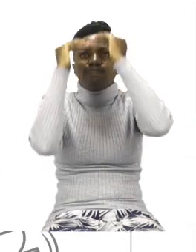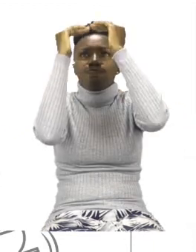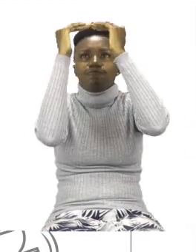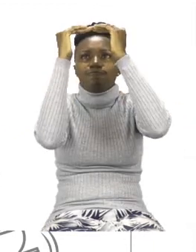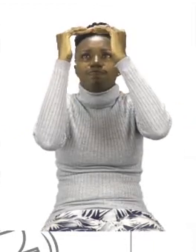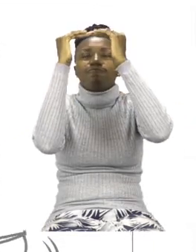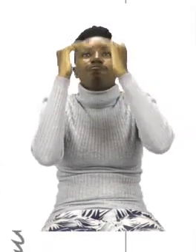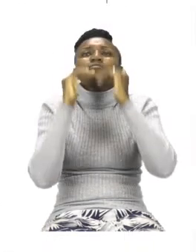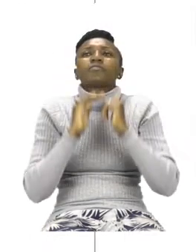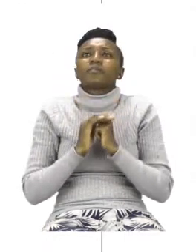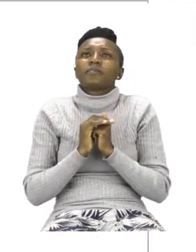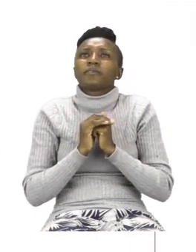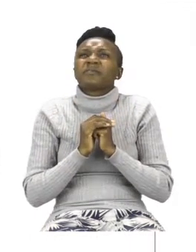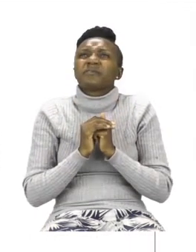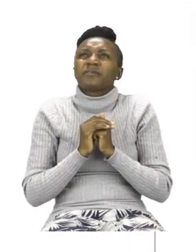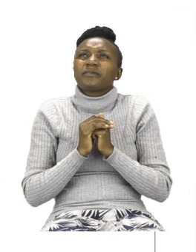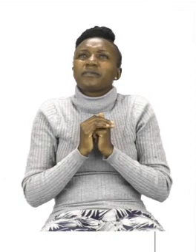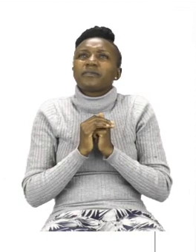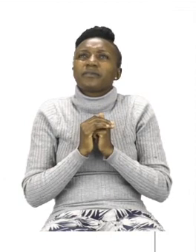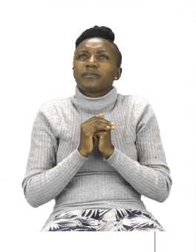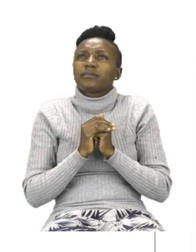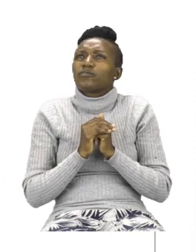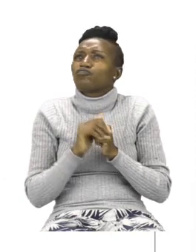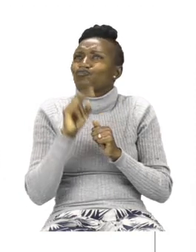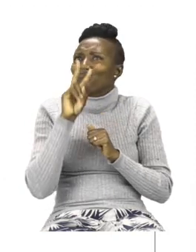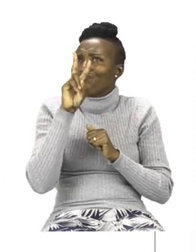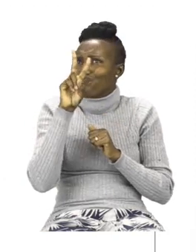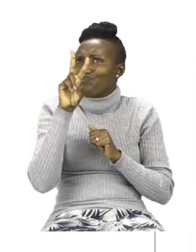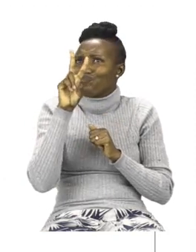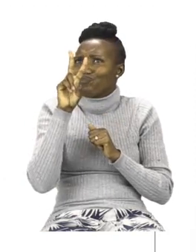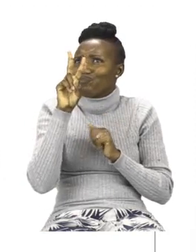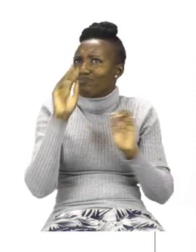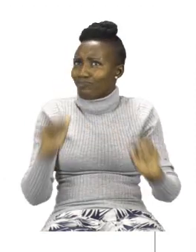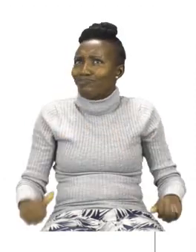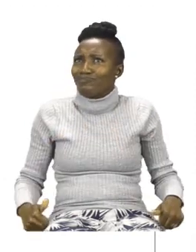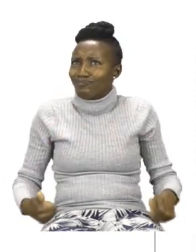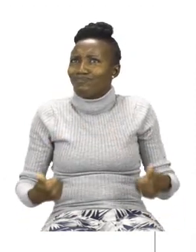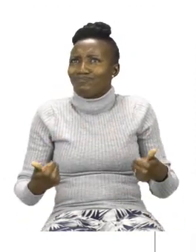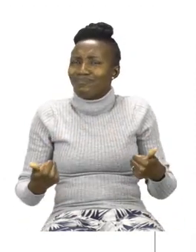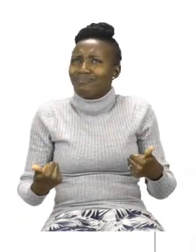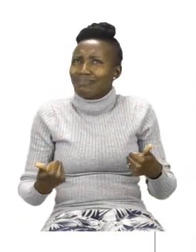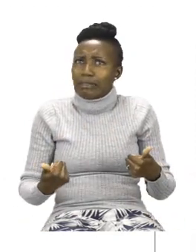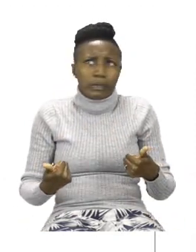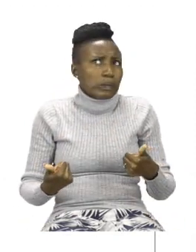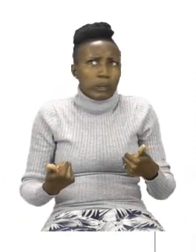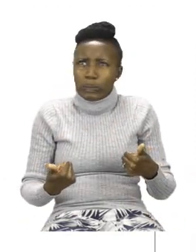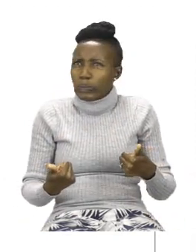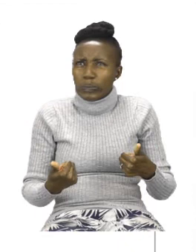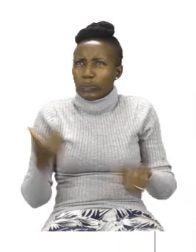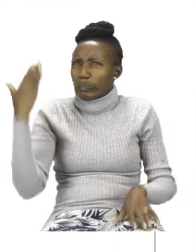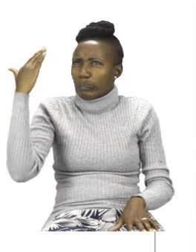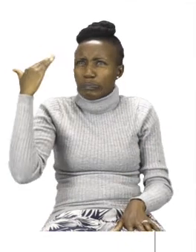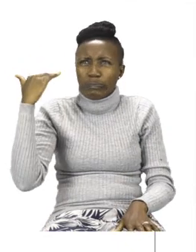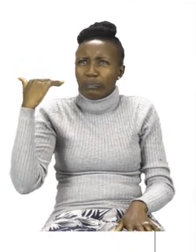top. The top picture is showing two boys, but this is definitely far from good behavior. These